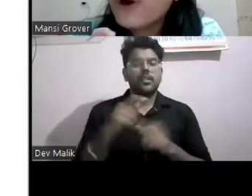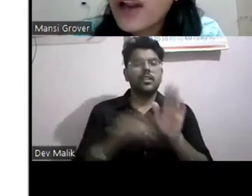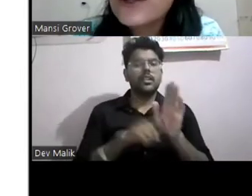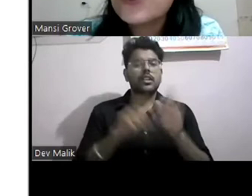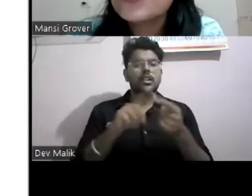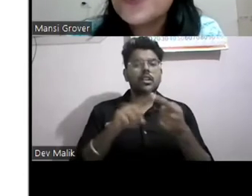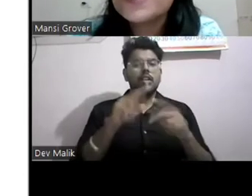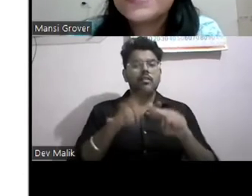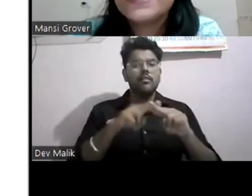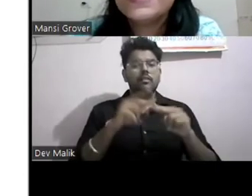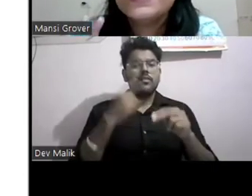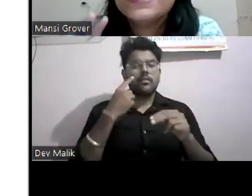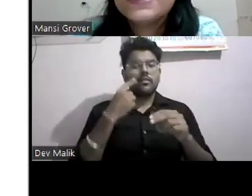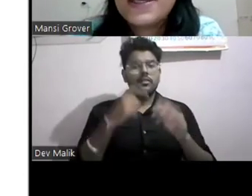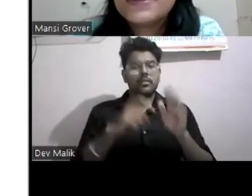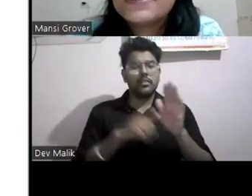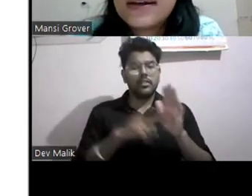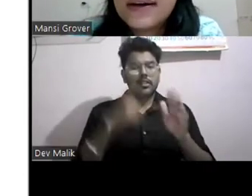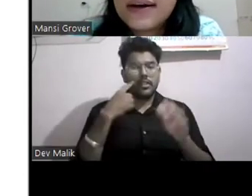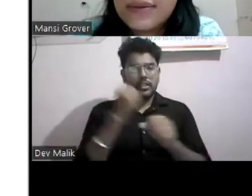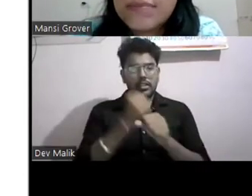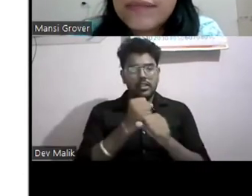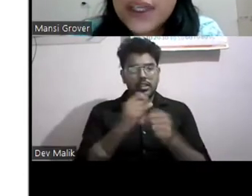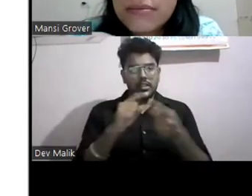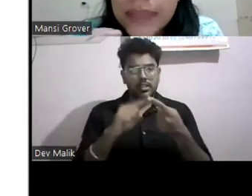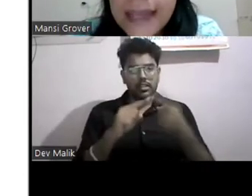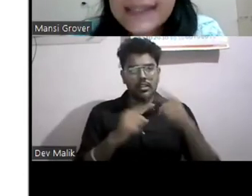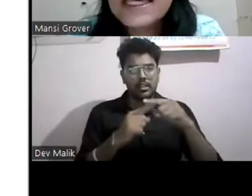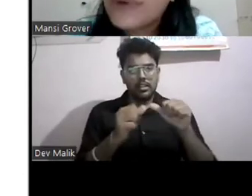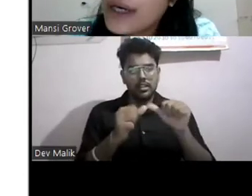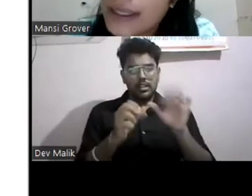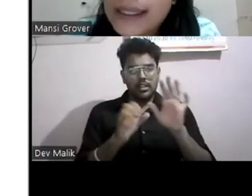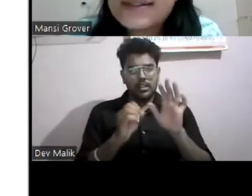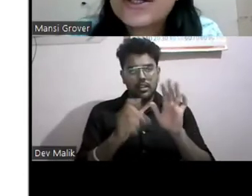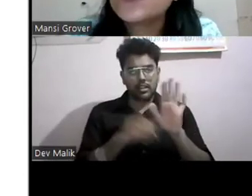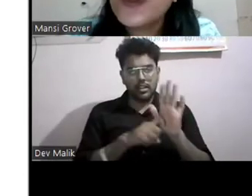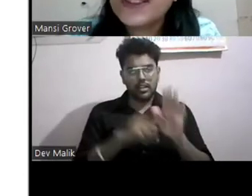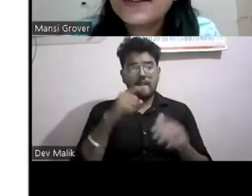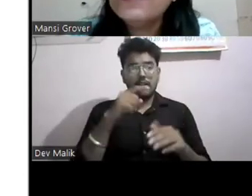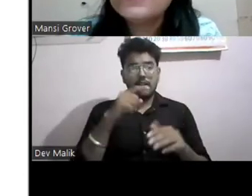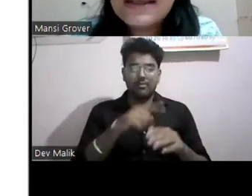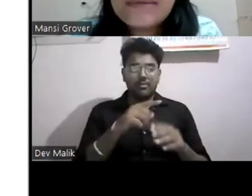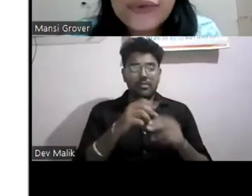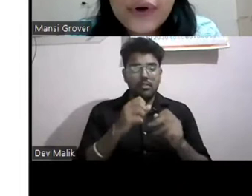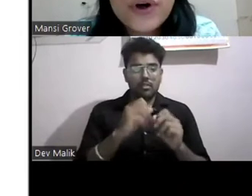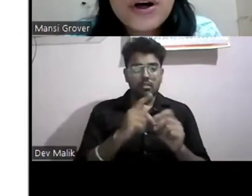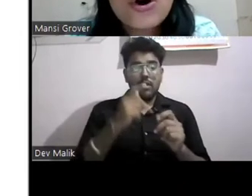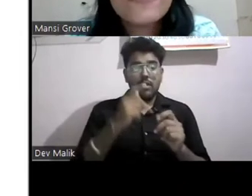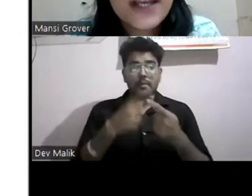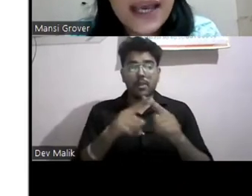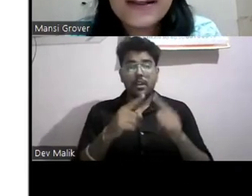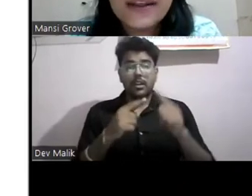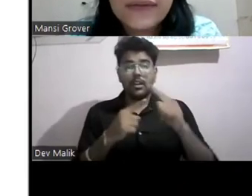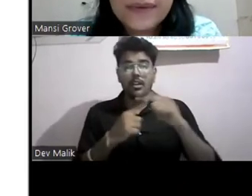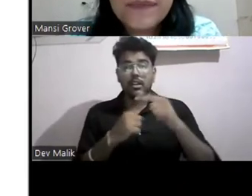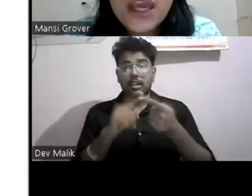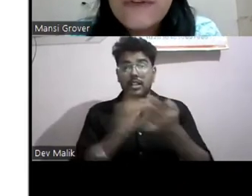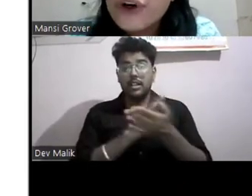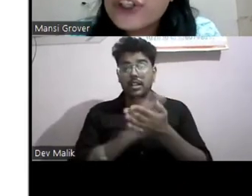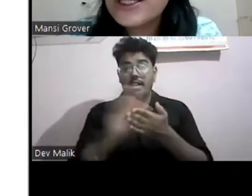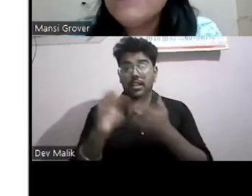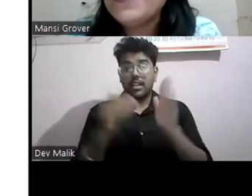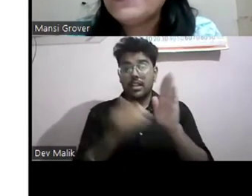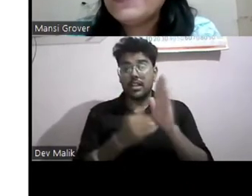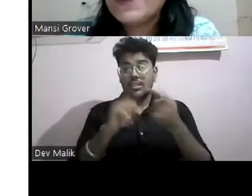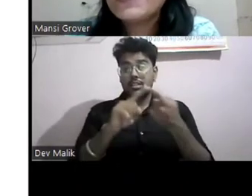But for Nazo, you would see there is Tehzeeb, her sister, doing the work of a caregiver.